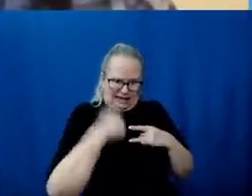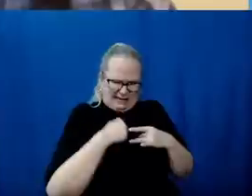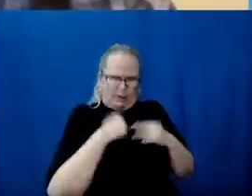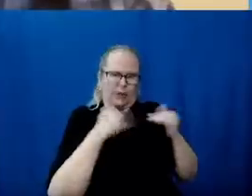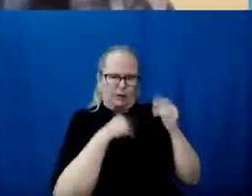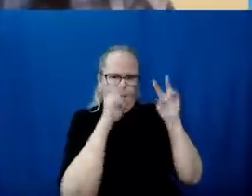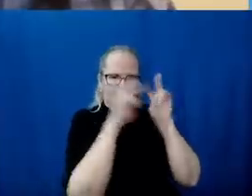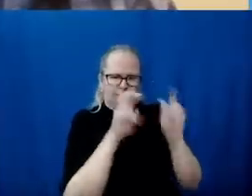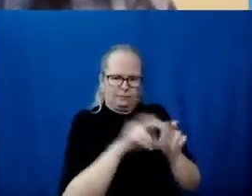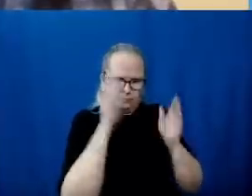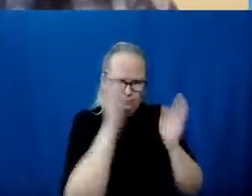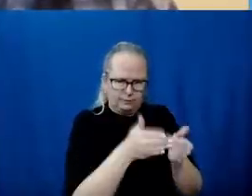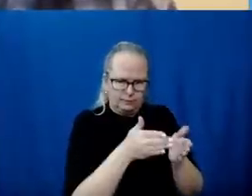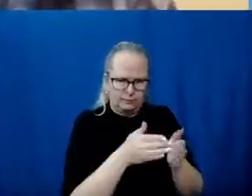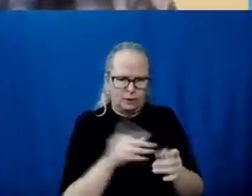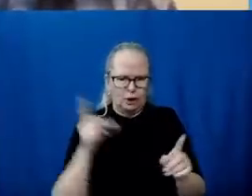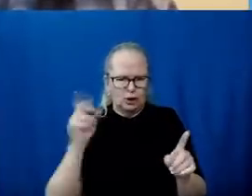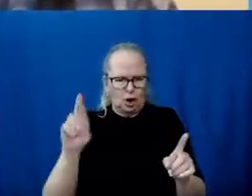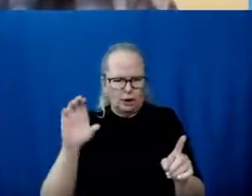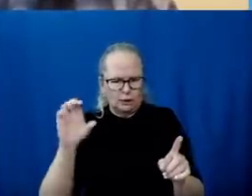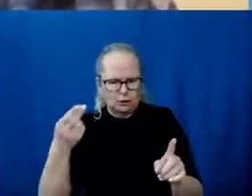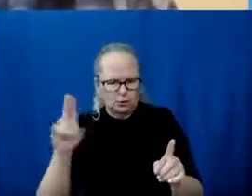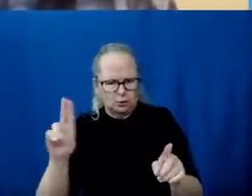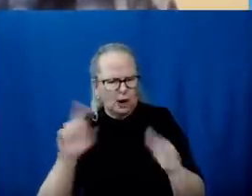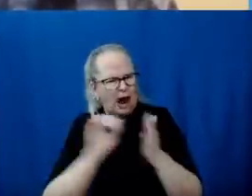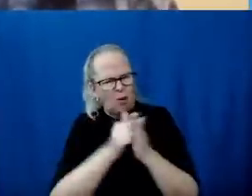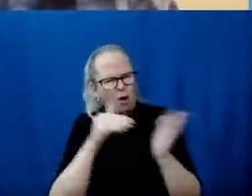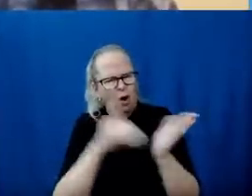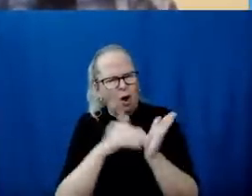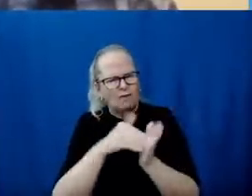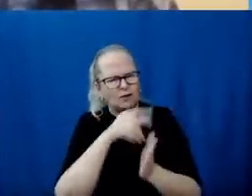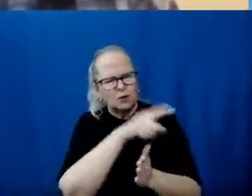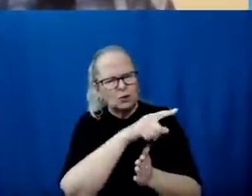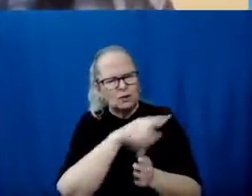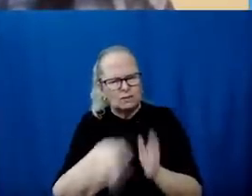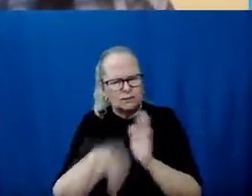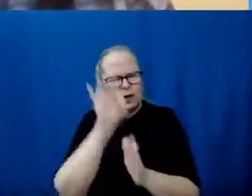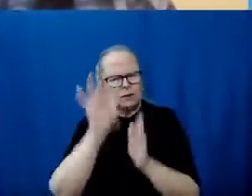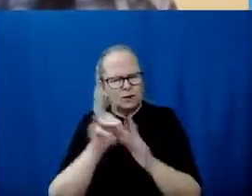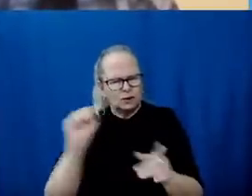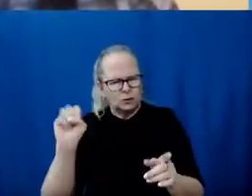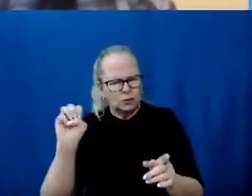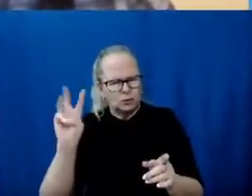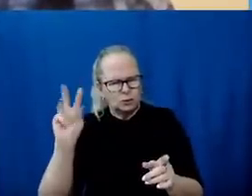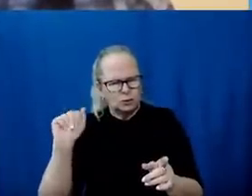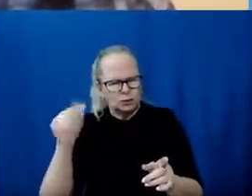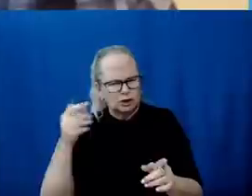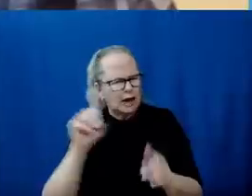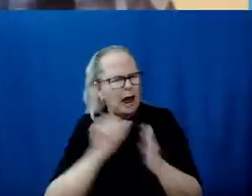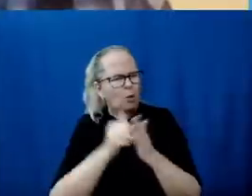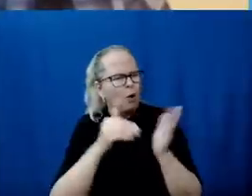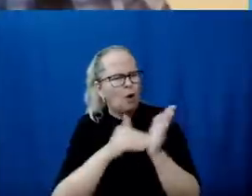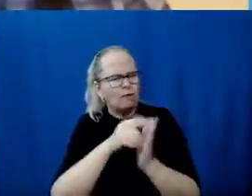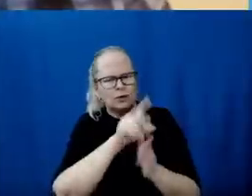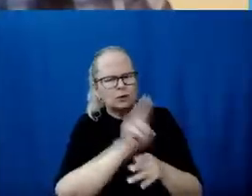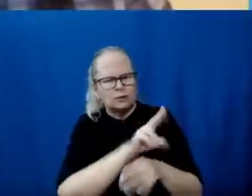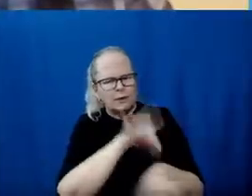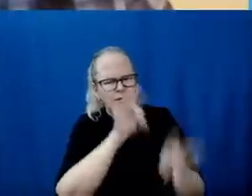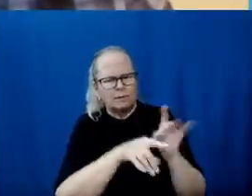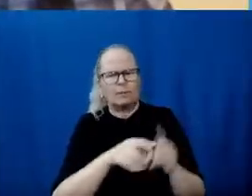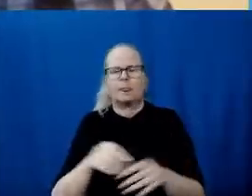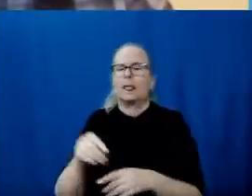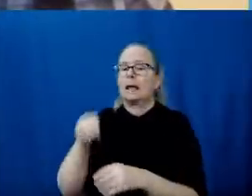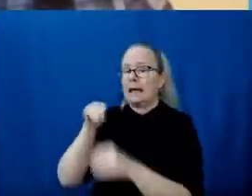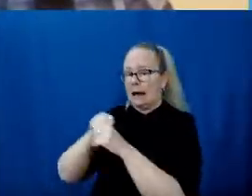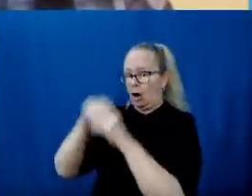illness. And so how often would you be sampling the effluent? Or the sewage, the